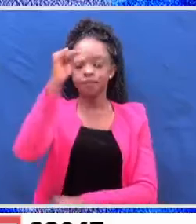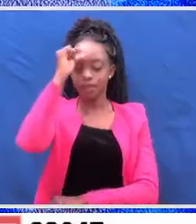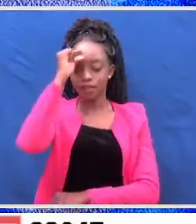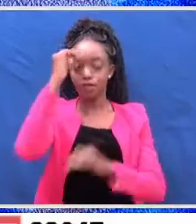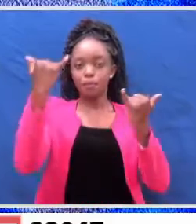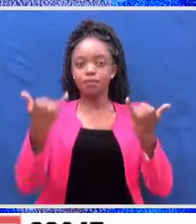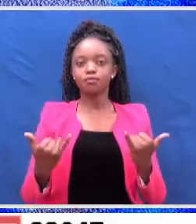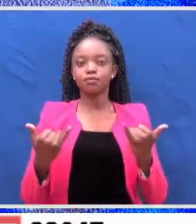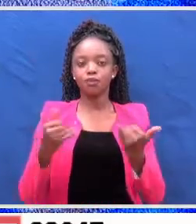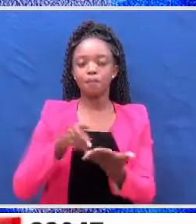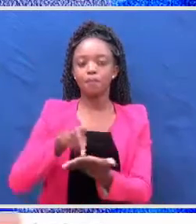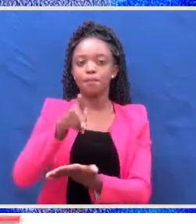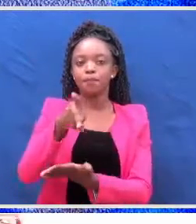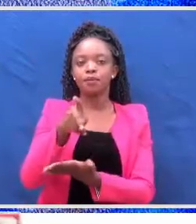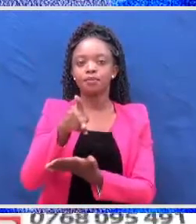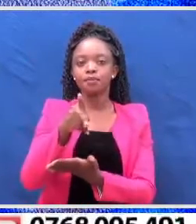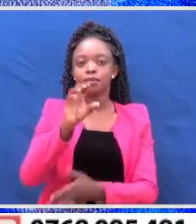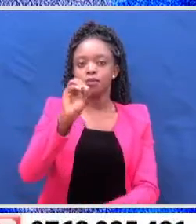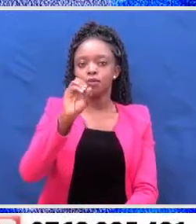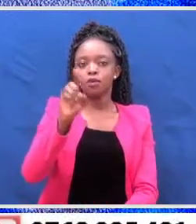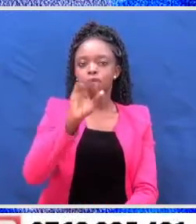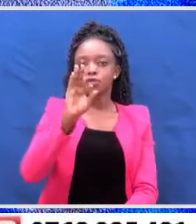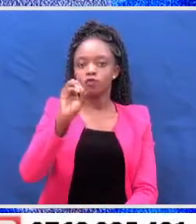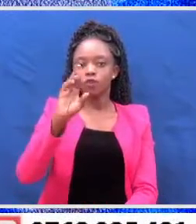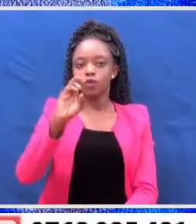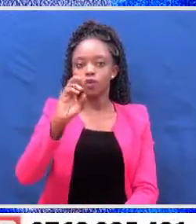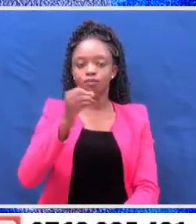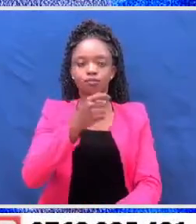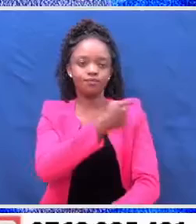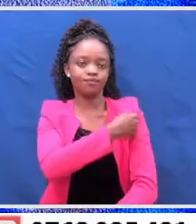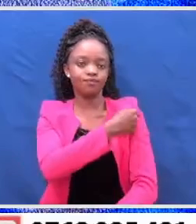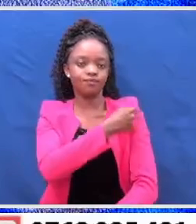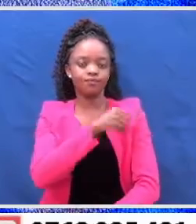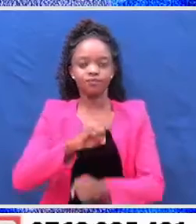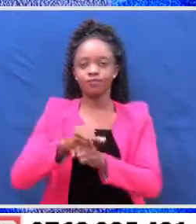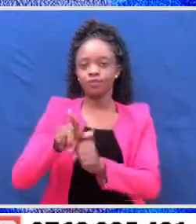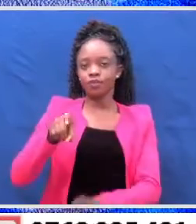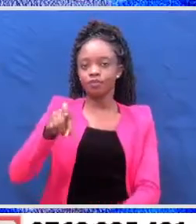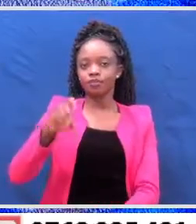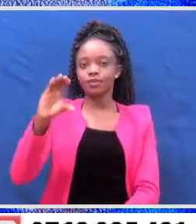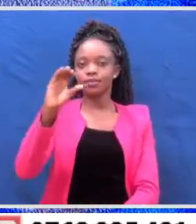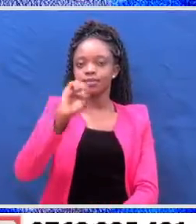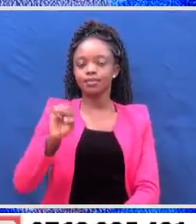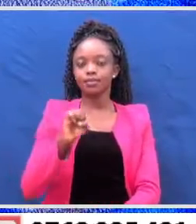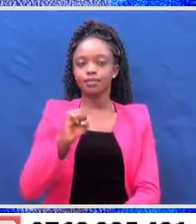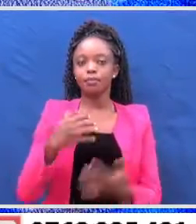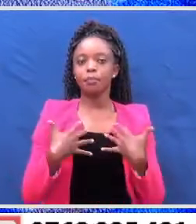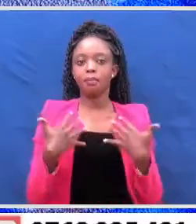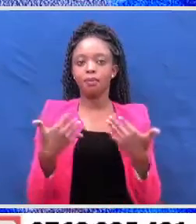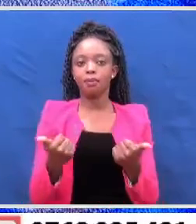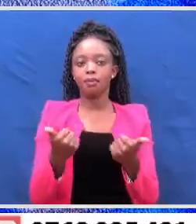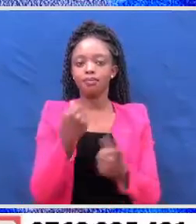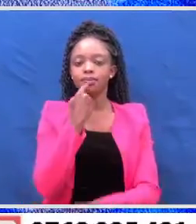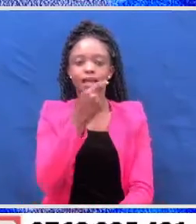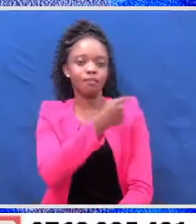Is set to purchase the Oxford AstraZeneca COVID-19 vaccine. Health Cabinet Secretary Mutahi Kagwe says that the